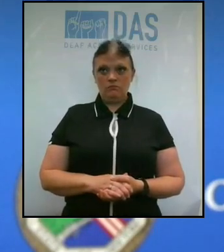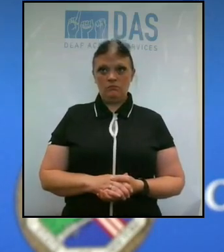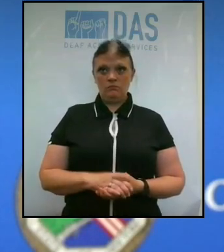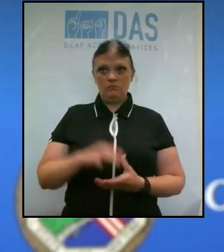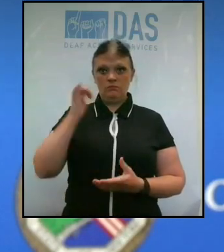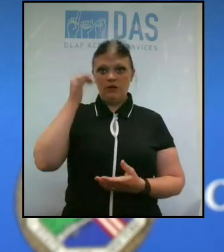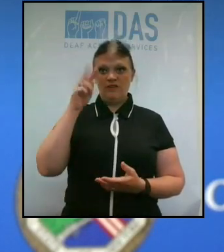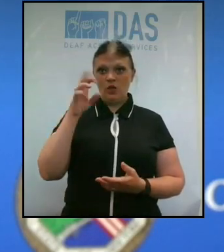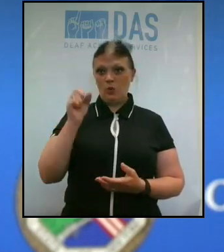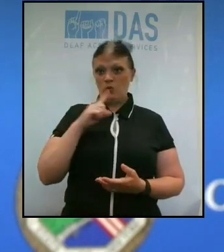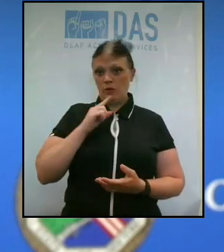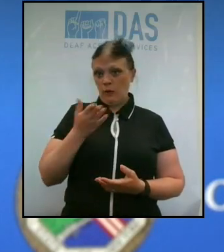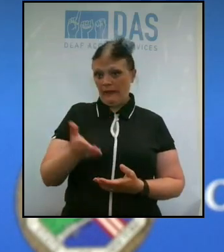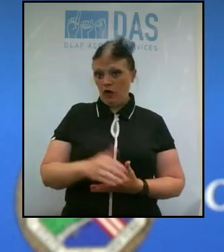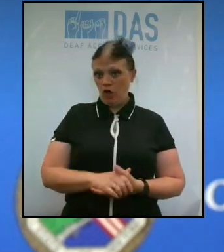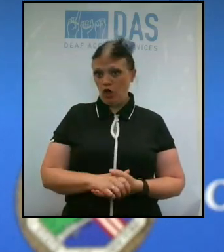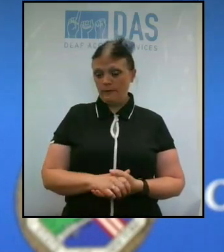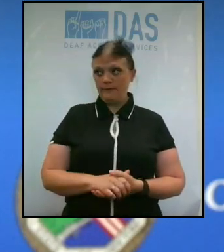Buffalo News, are you still there?